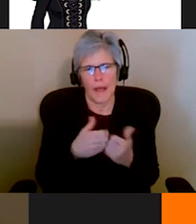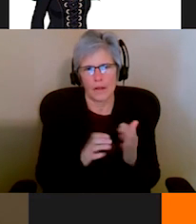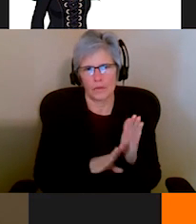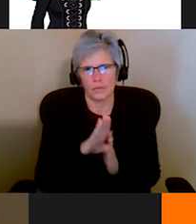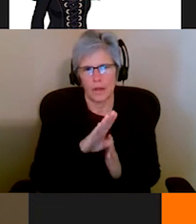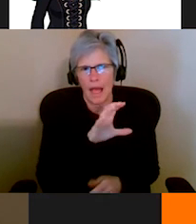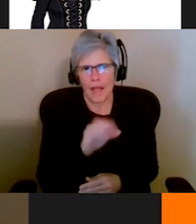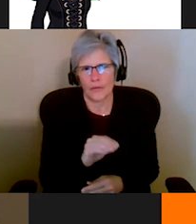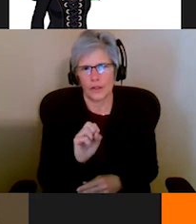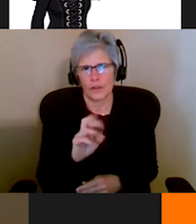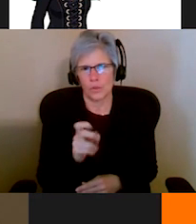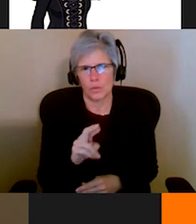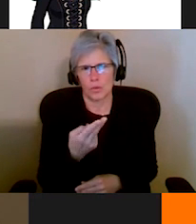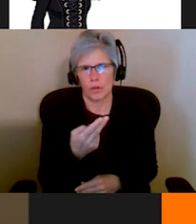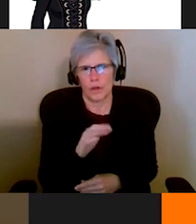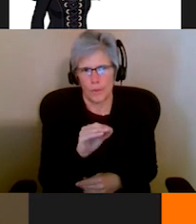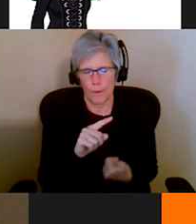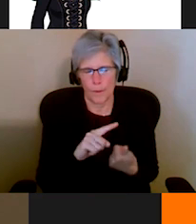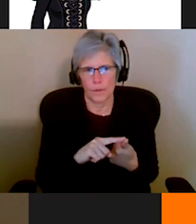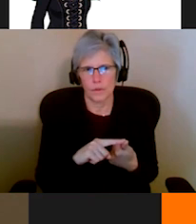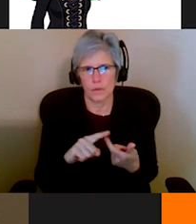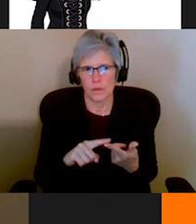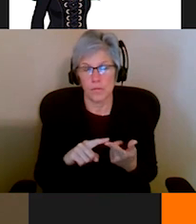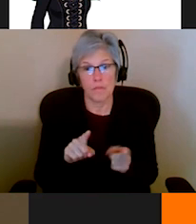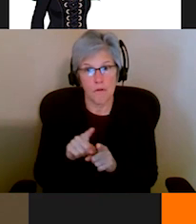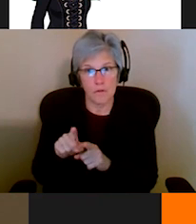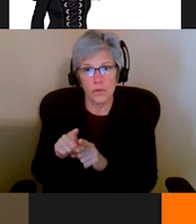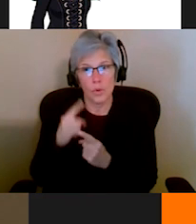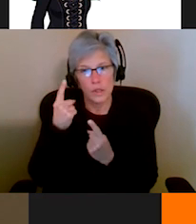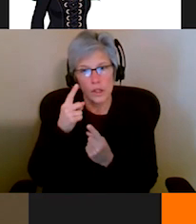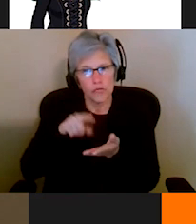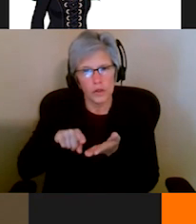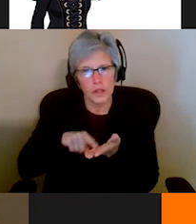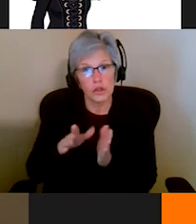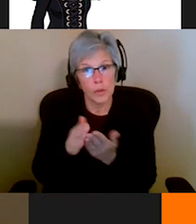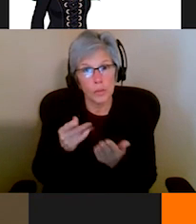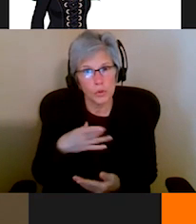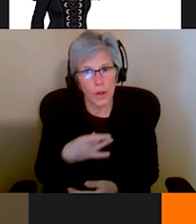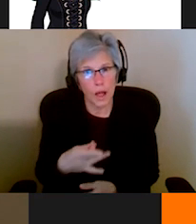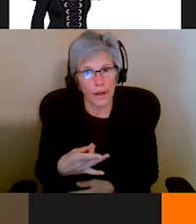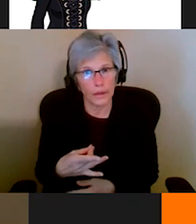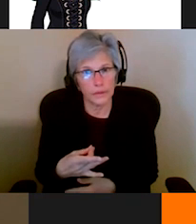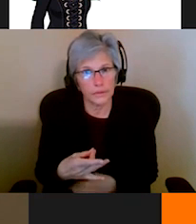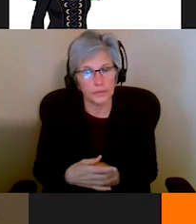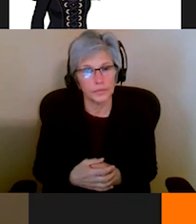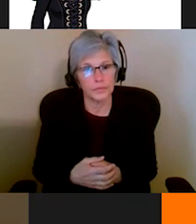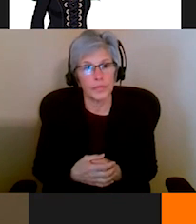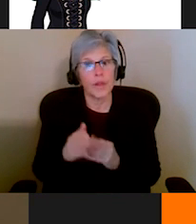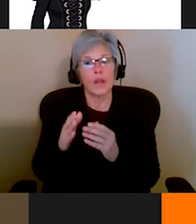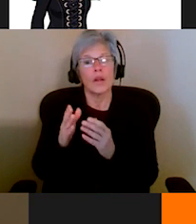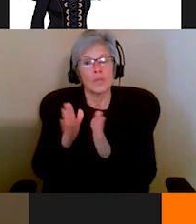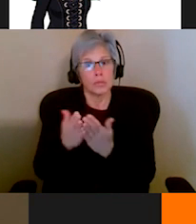but then also look at and research the books that you like, that are already out